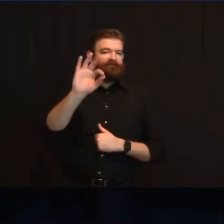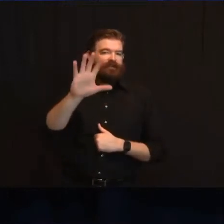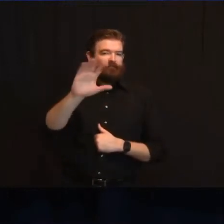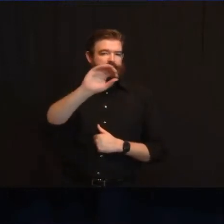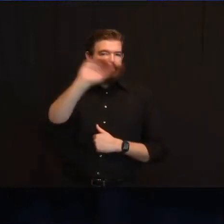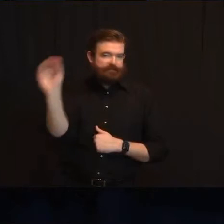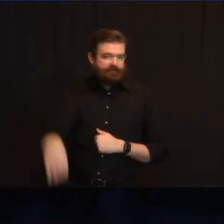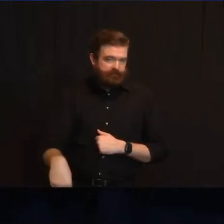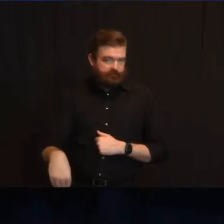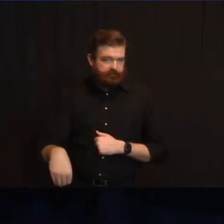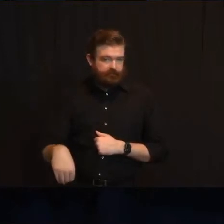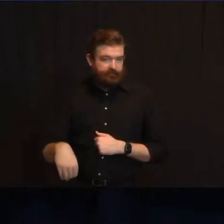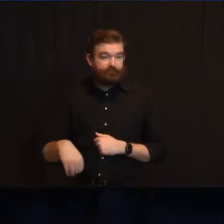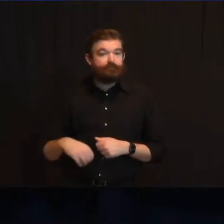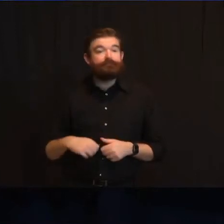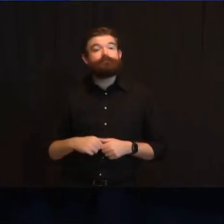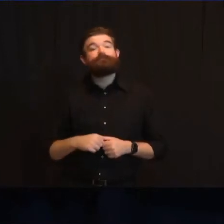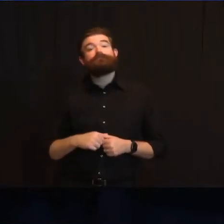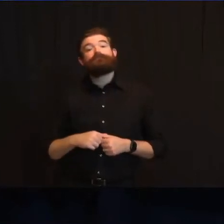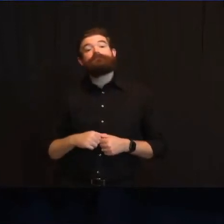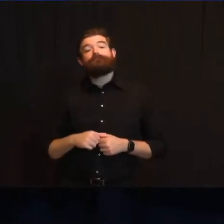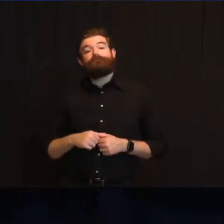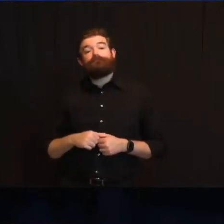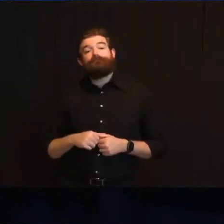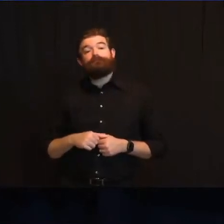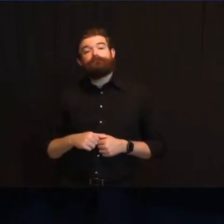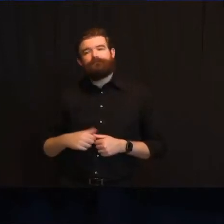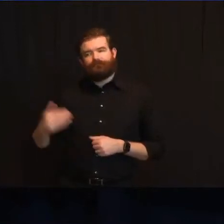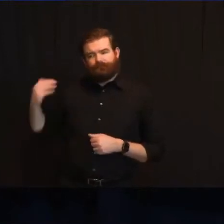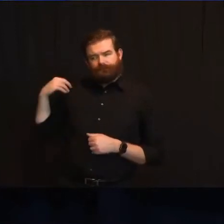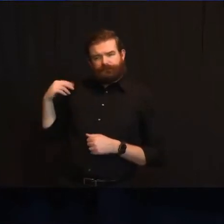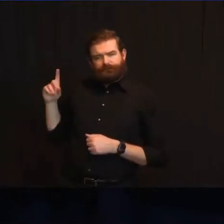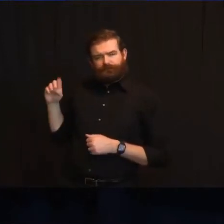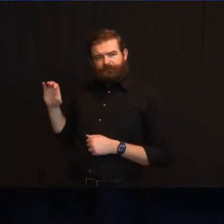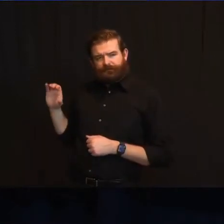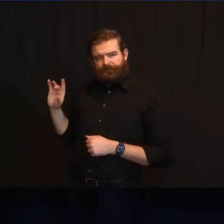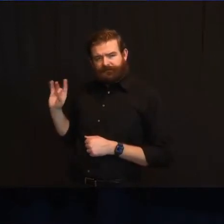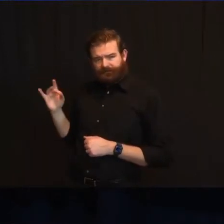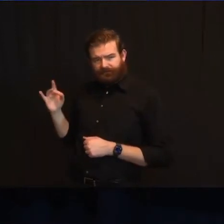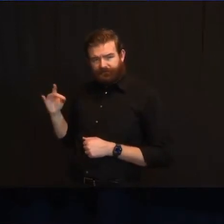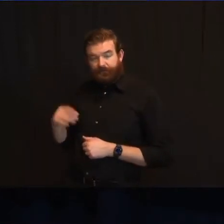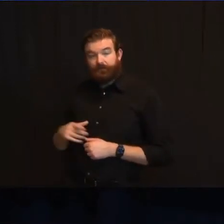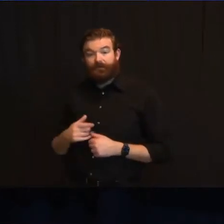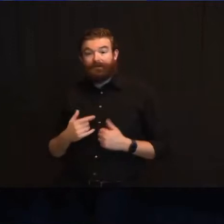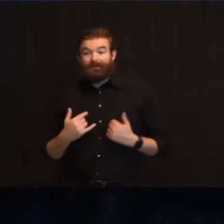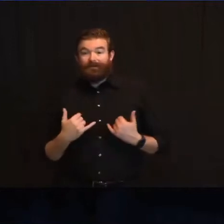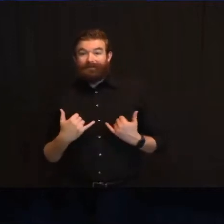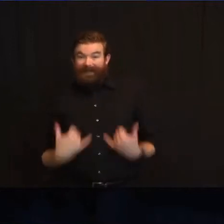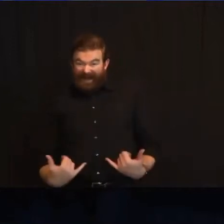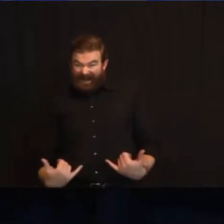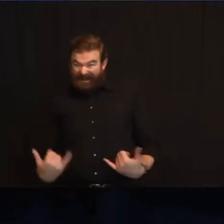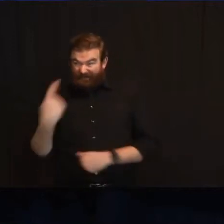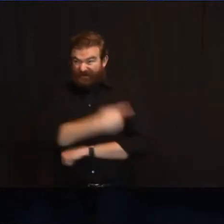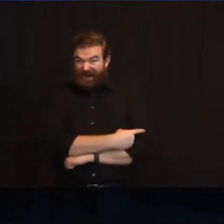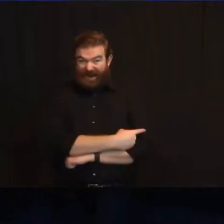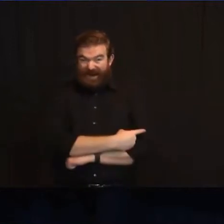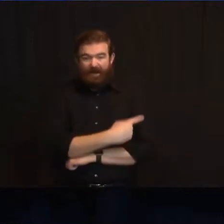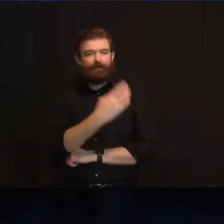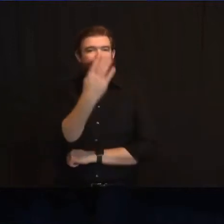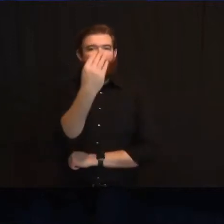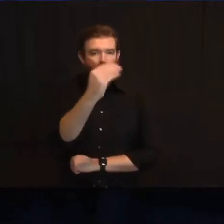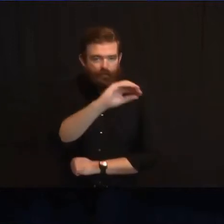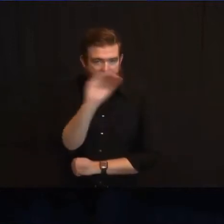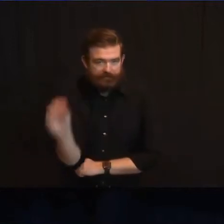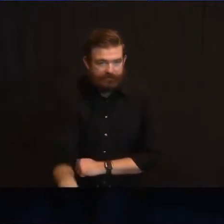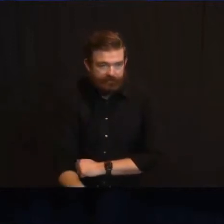is 14%. That concludes my daily report. Stay safe and remember, for each other and for us all, please